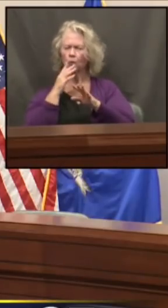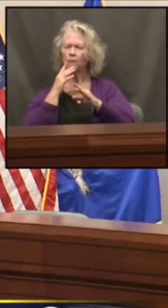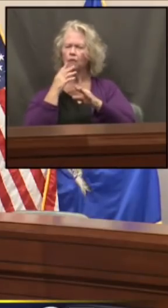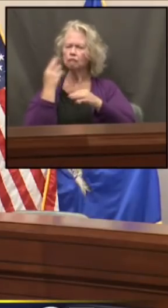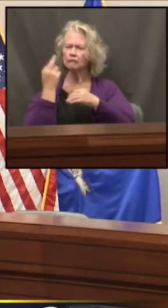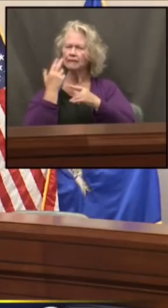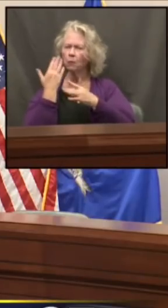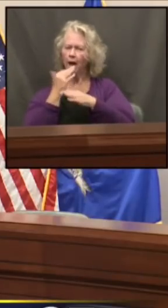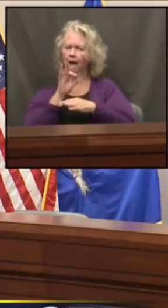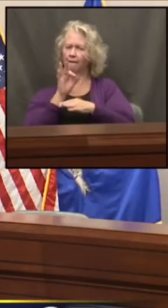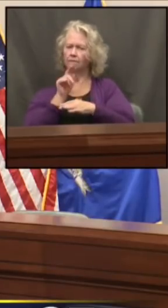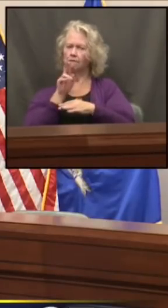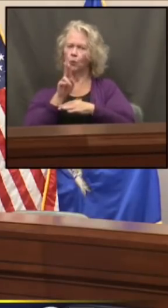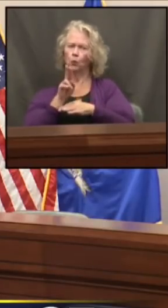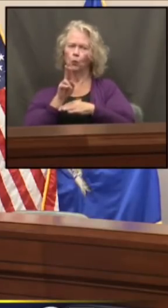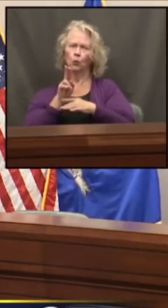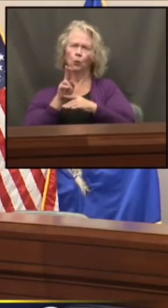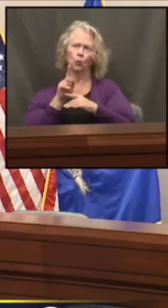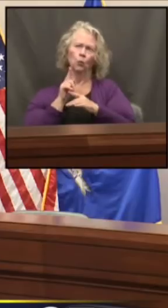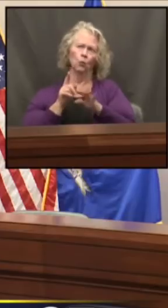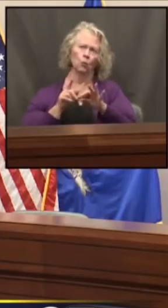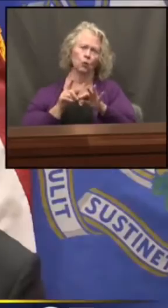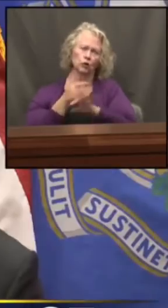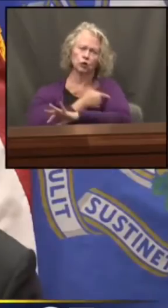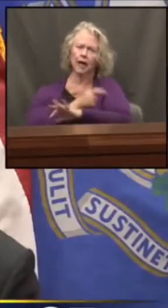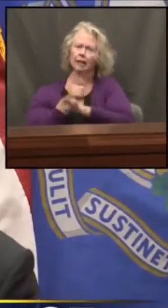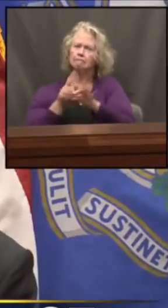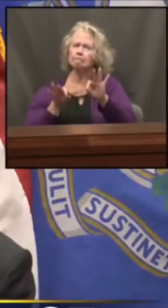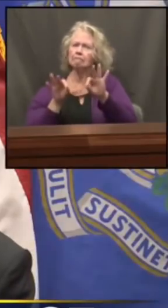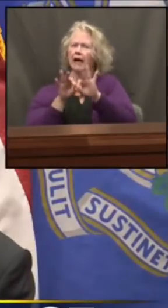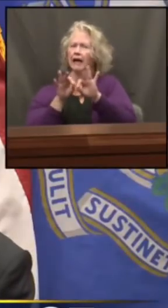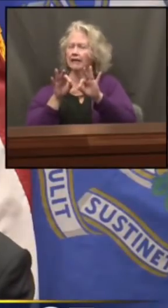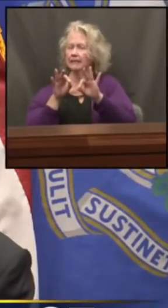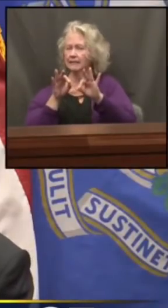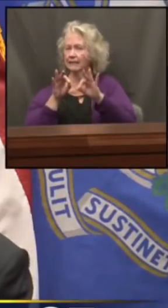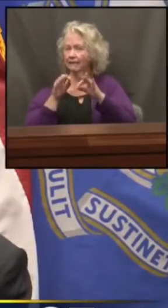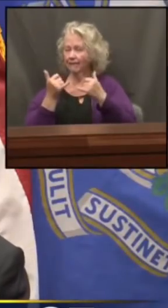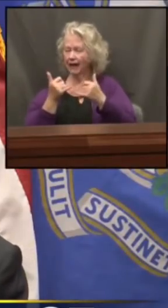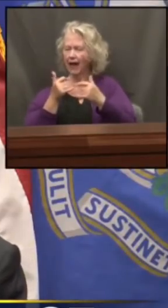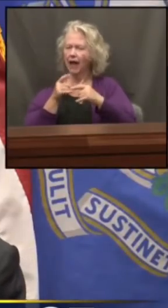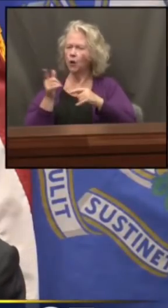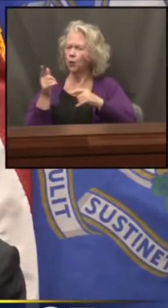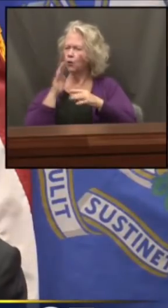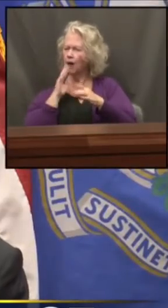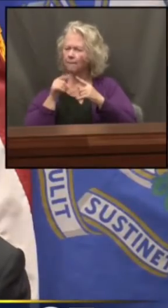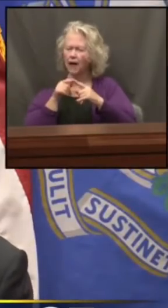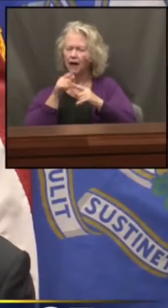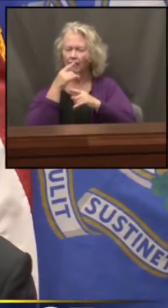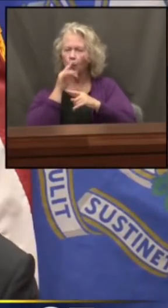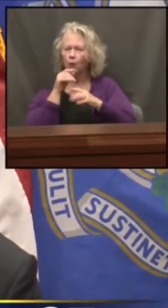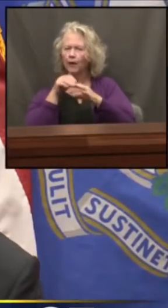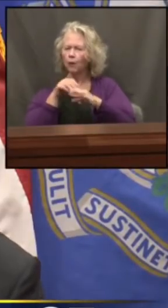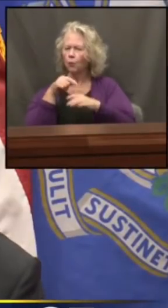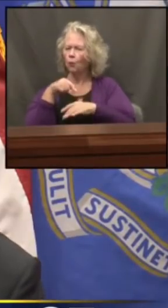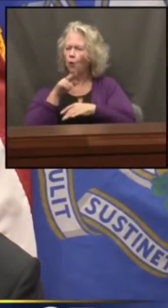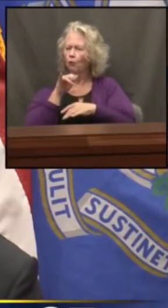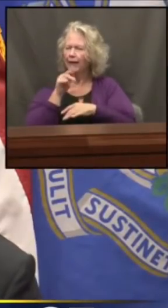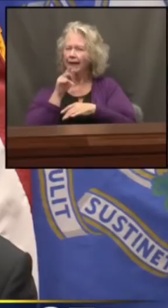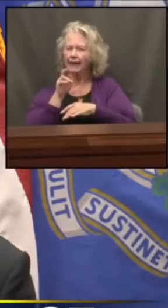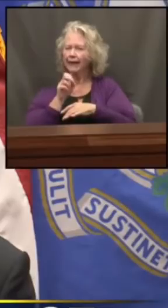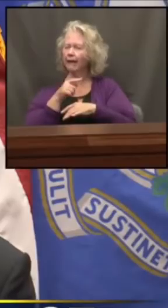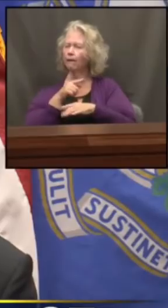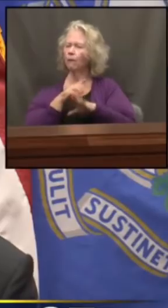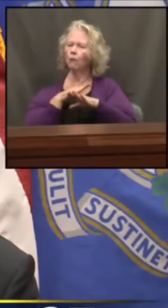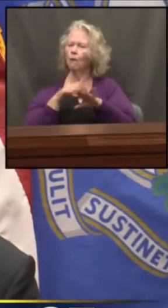are even more important this year than yesteryear. I think you implied that a lot of kids who are in quarantine are not as involved. Do not have the defenses